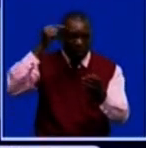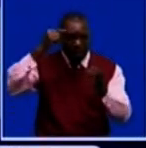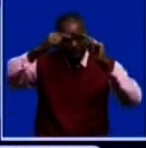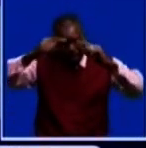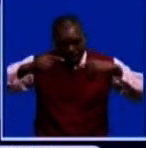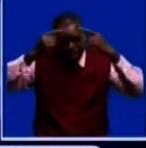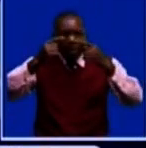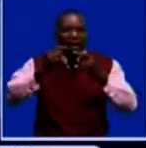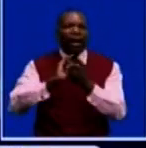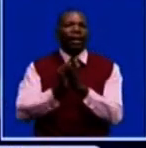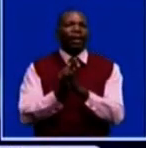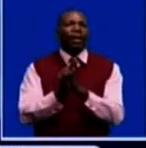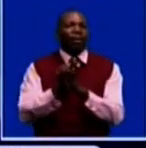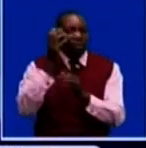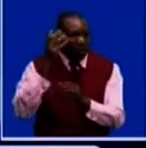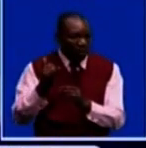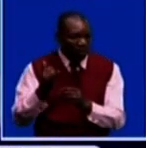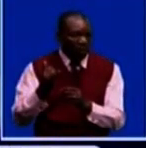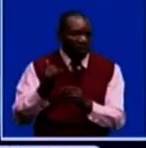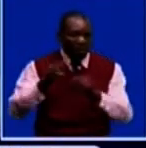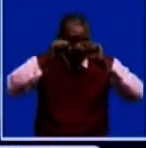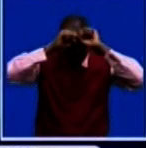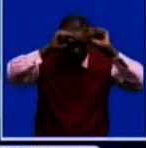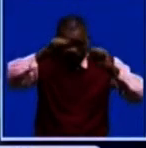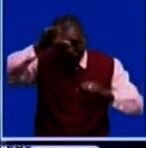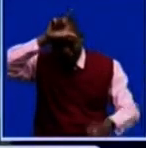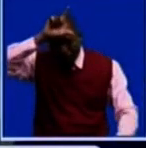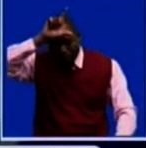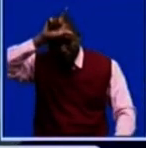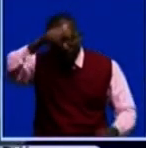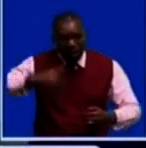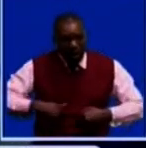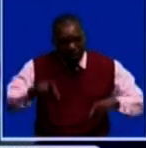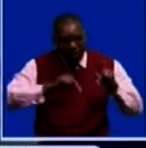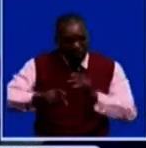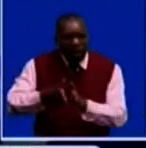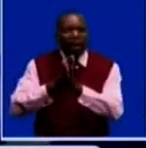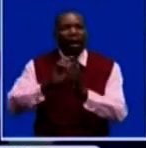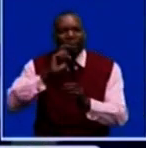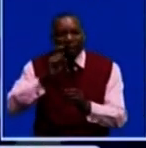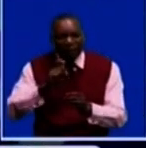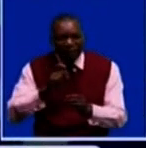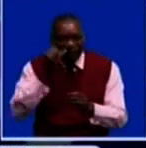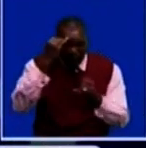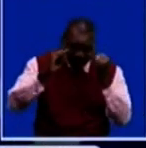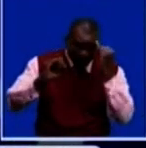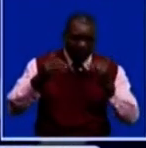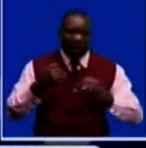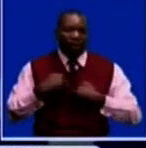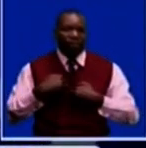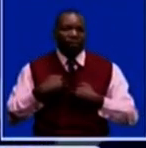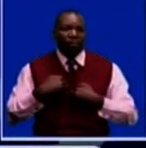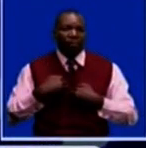such initiatives, that this is the way why President Edgar Lungu has been calling on young people to be innovative and